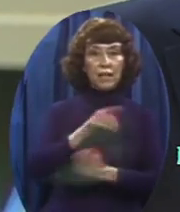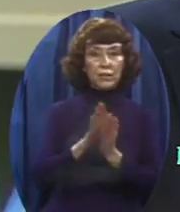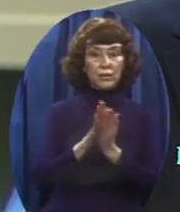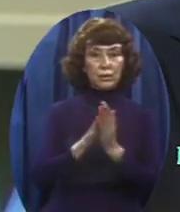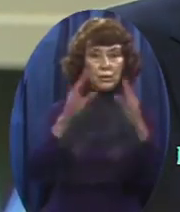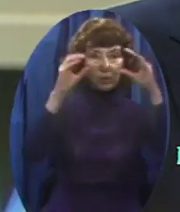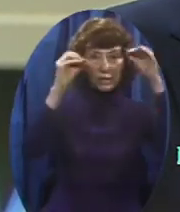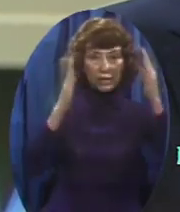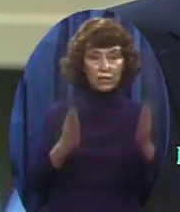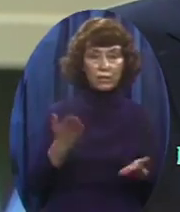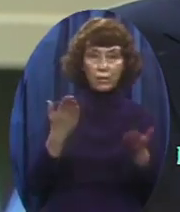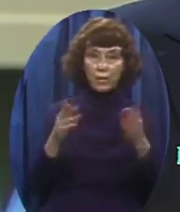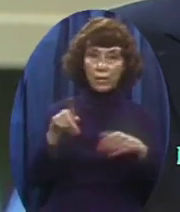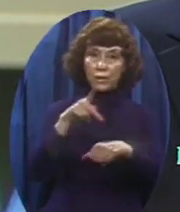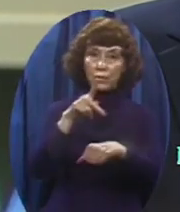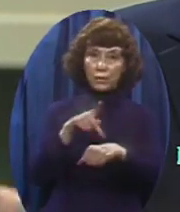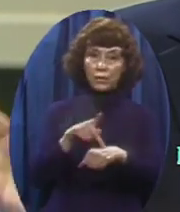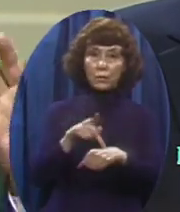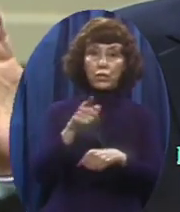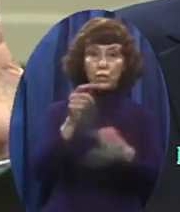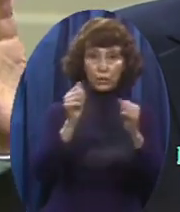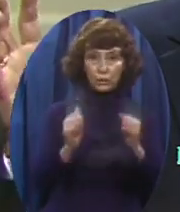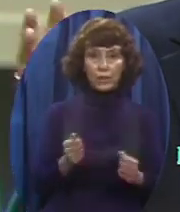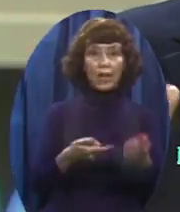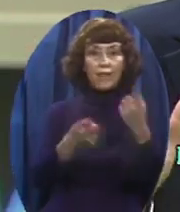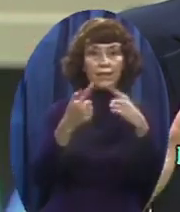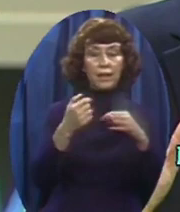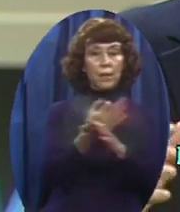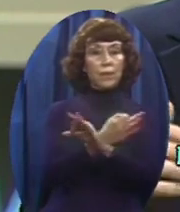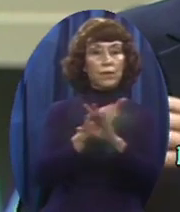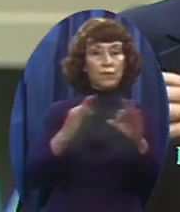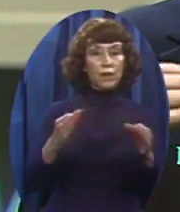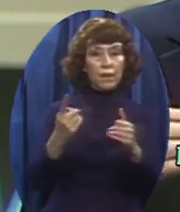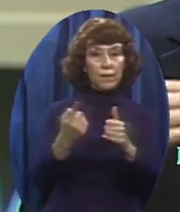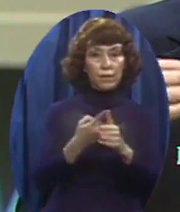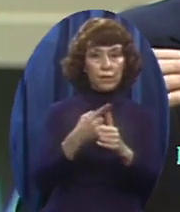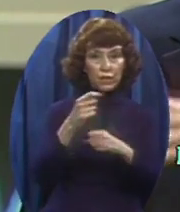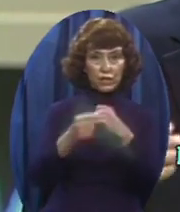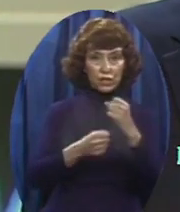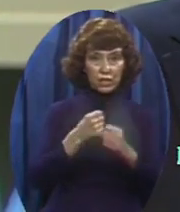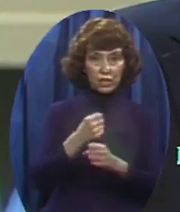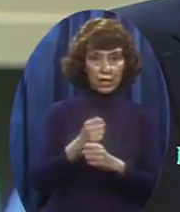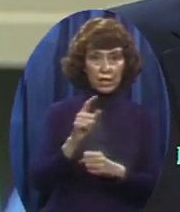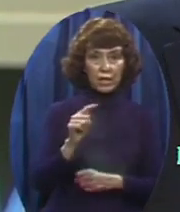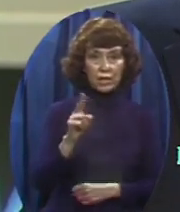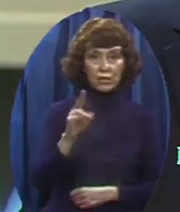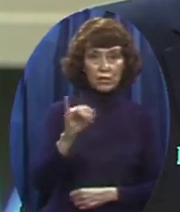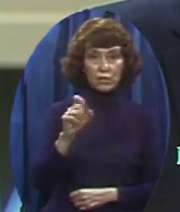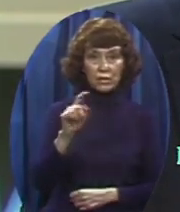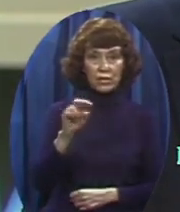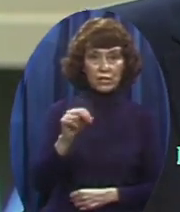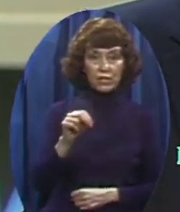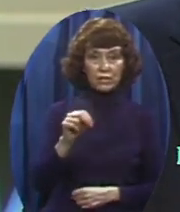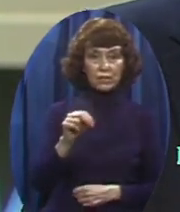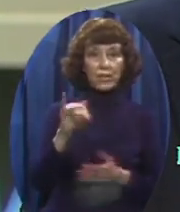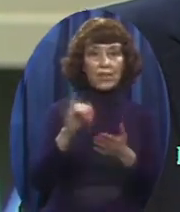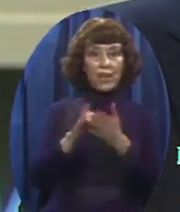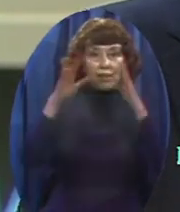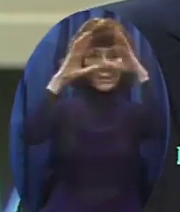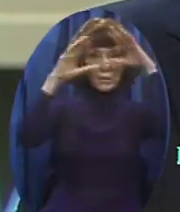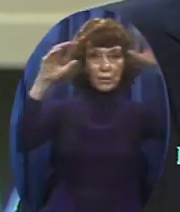or administrator, or principal, you also can all come free, tuition-free the first year. It's called the President